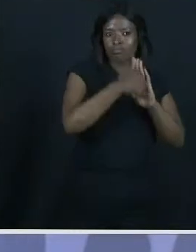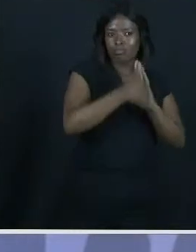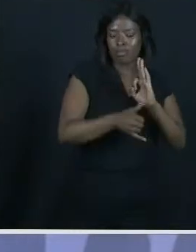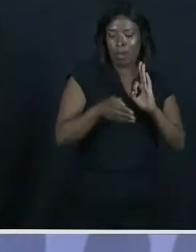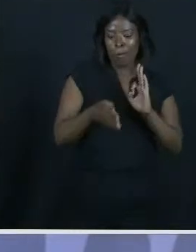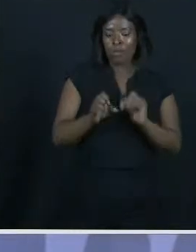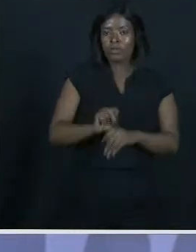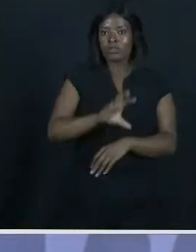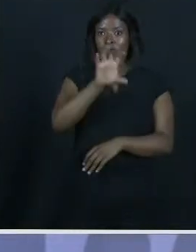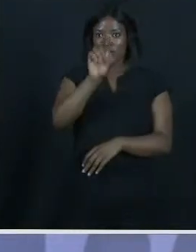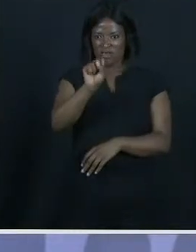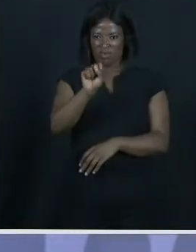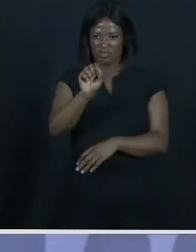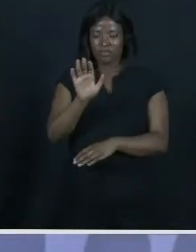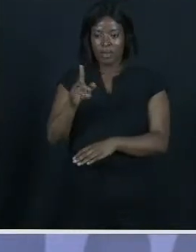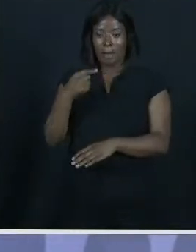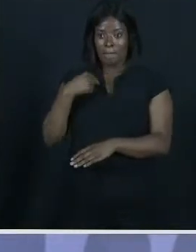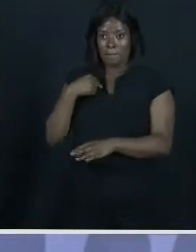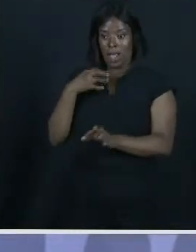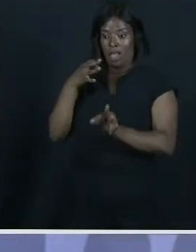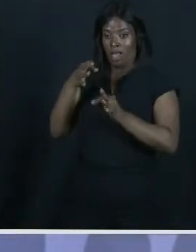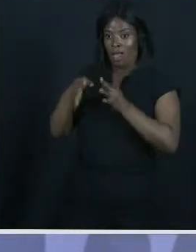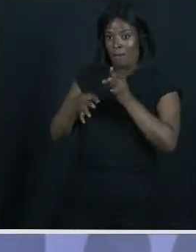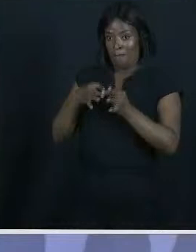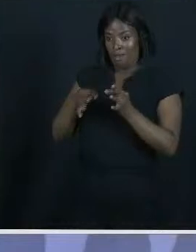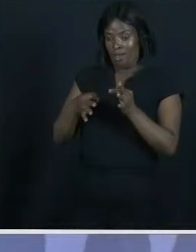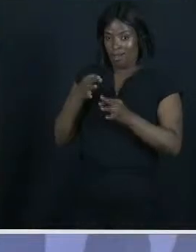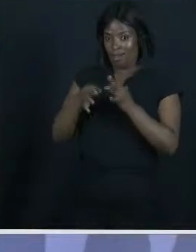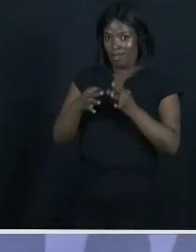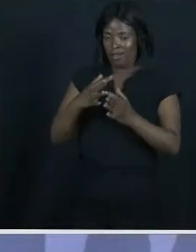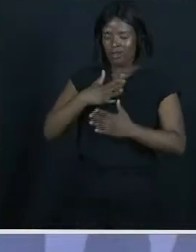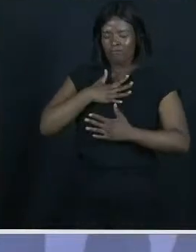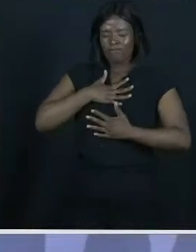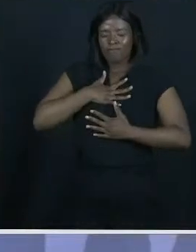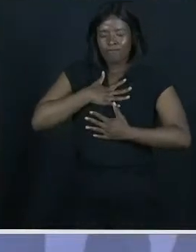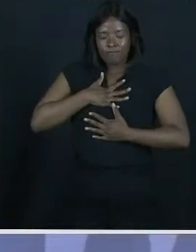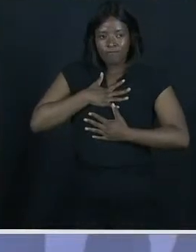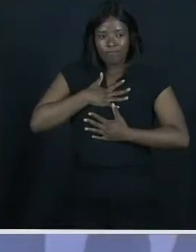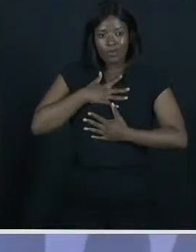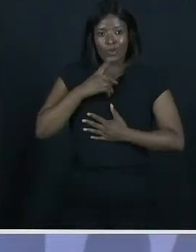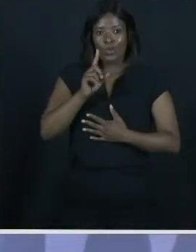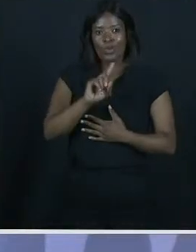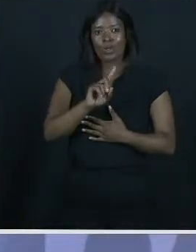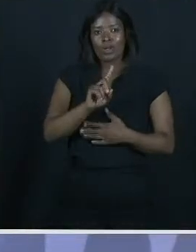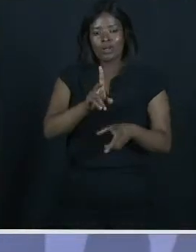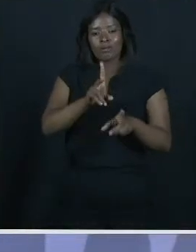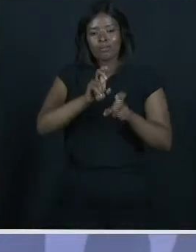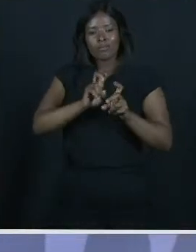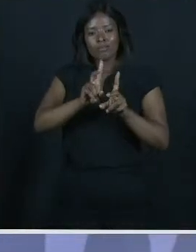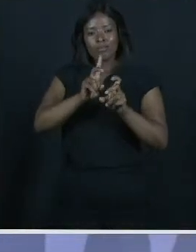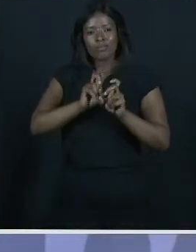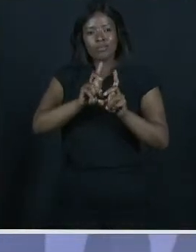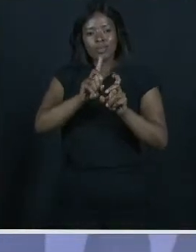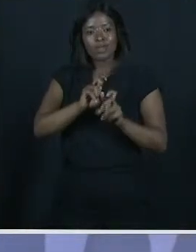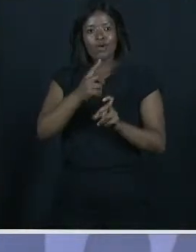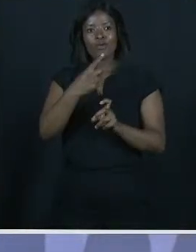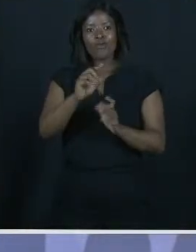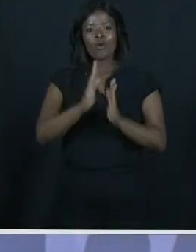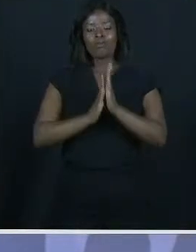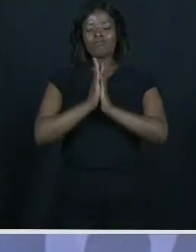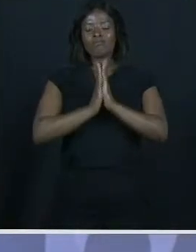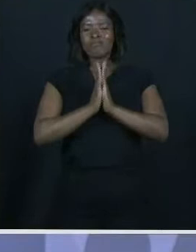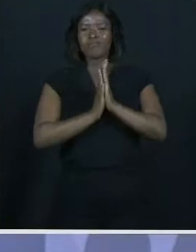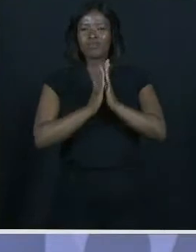I can also tell you that I'm extraordinarily privileged to listen to the passion and the